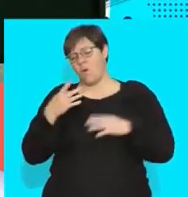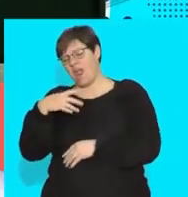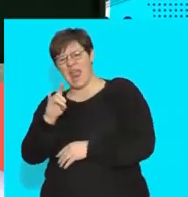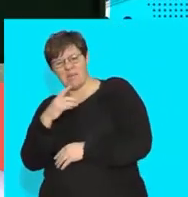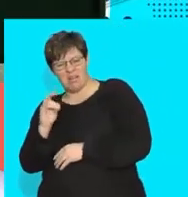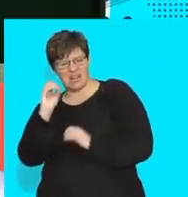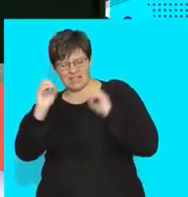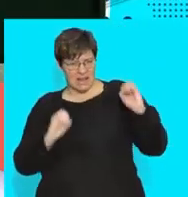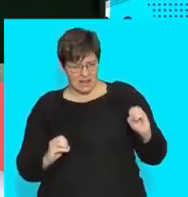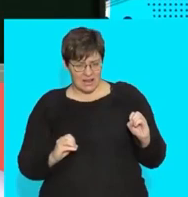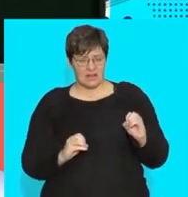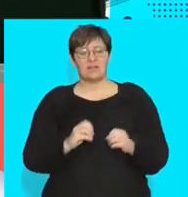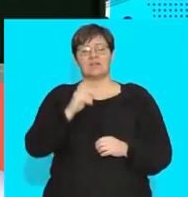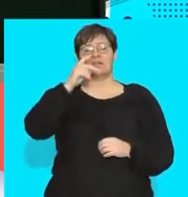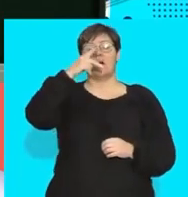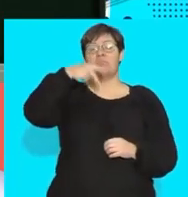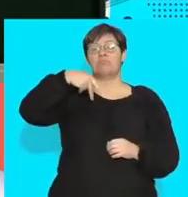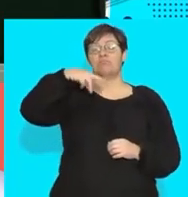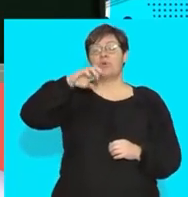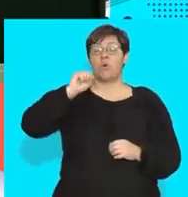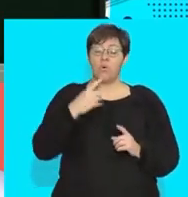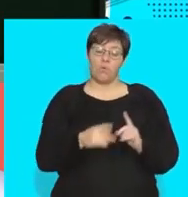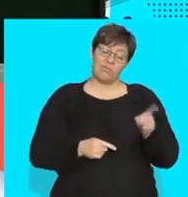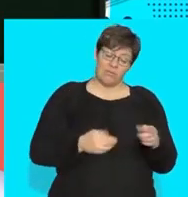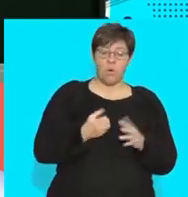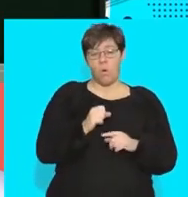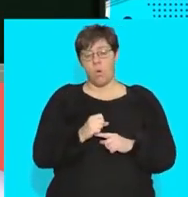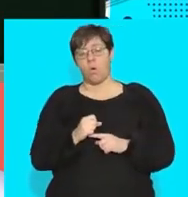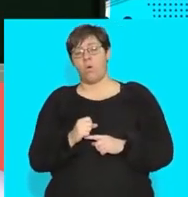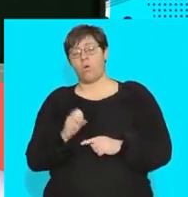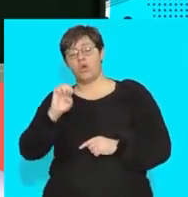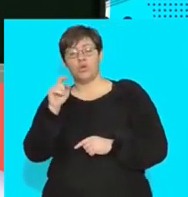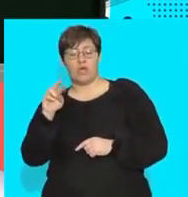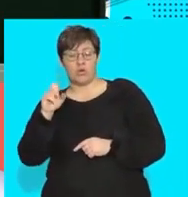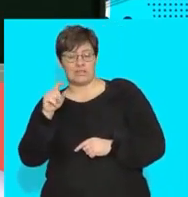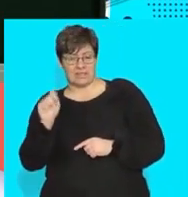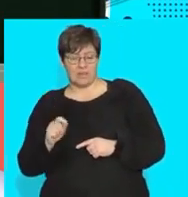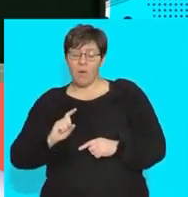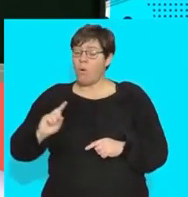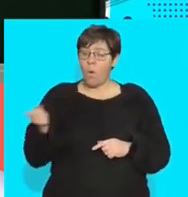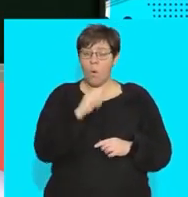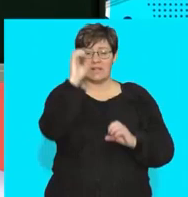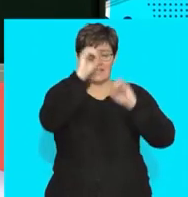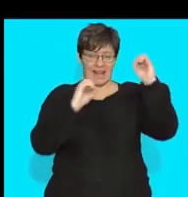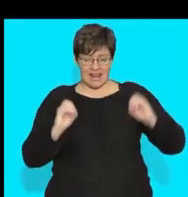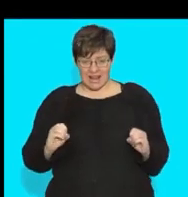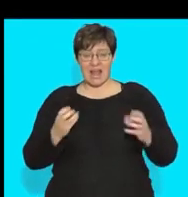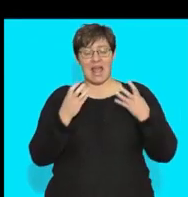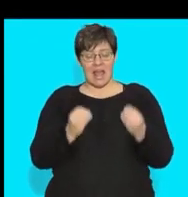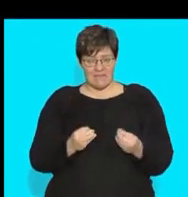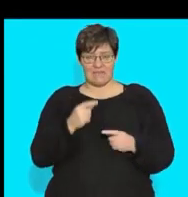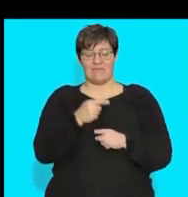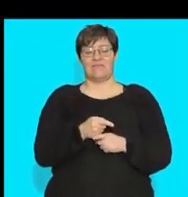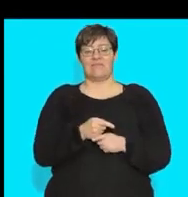an animal cell, a prokaryotic cell, or a eukaryotic cell, all cells have a cell